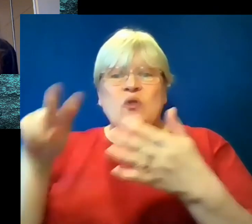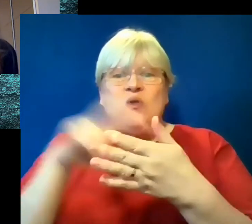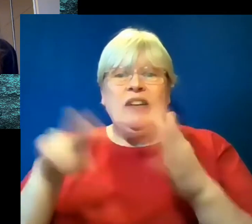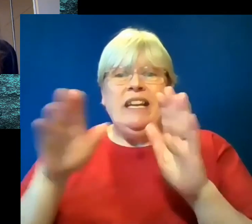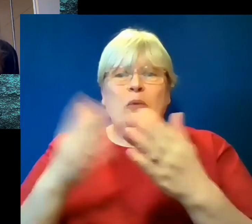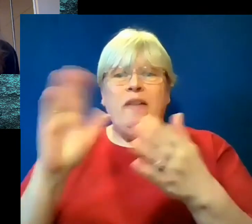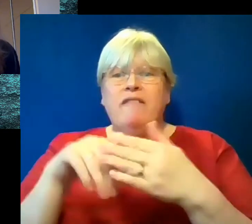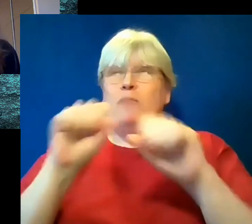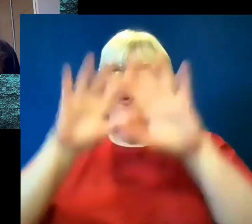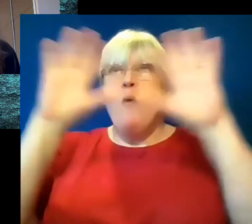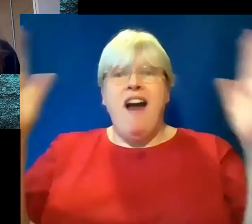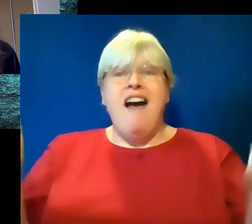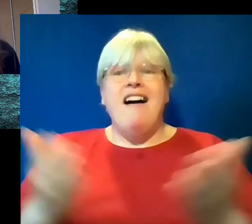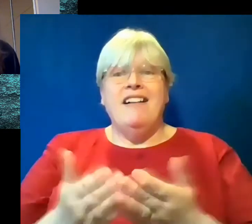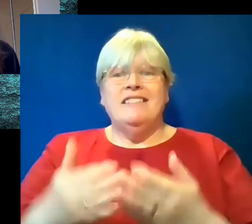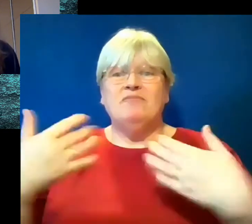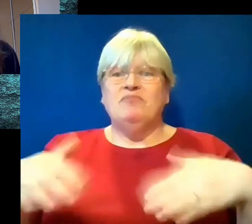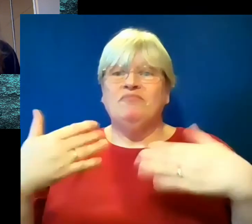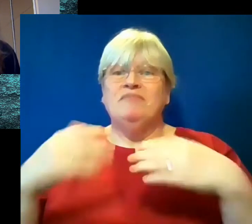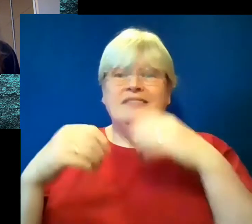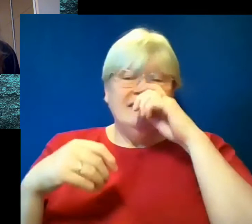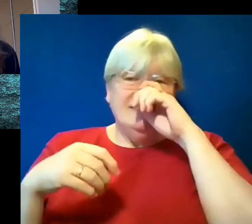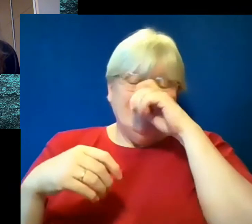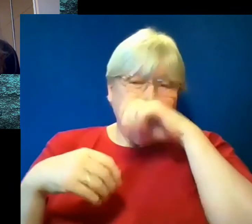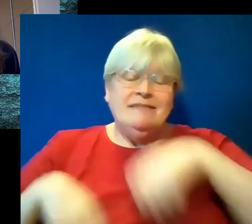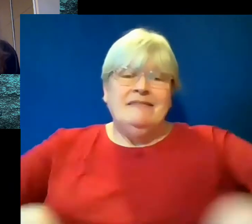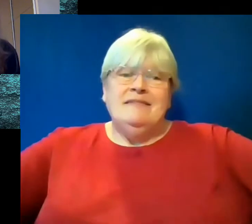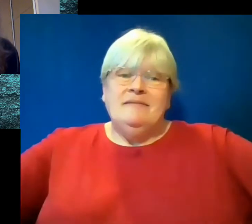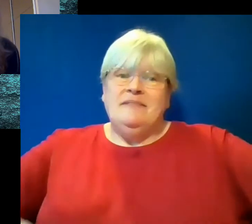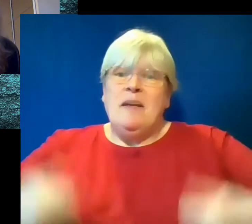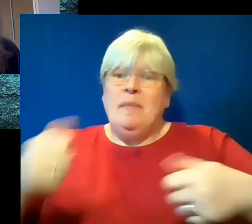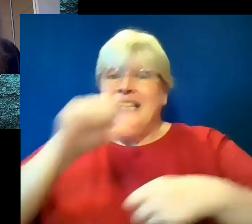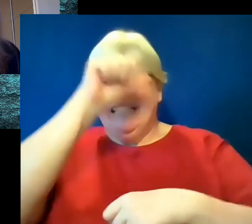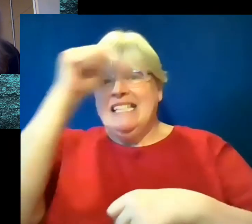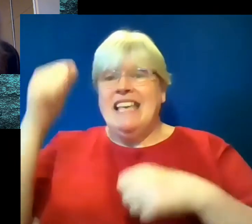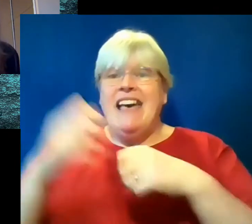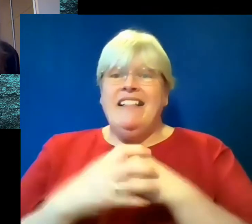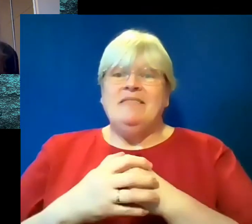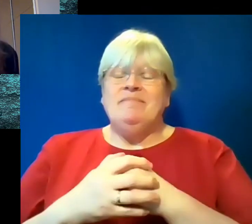that have subsequently been translated into English. And it's a real skill, it's a real craft and art form.